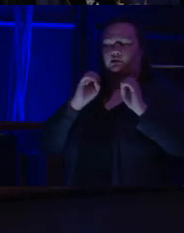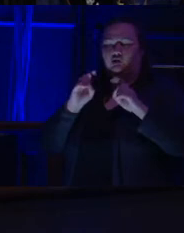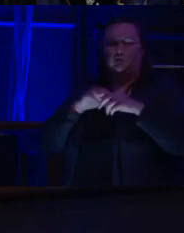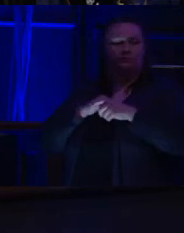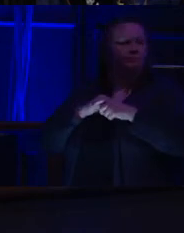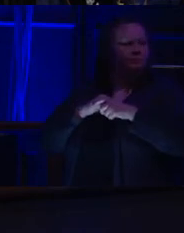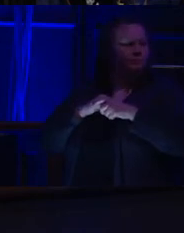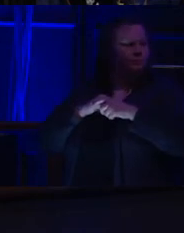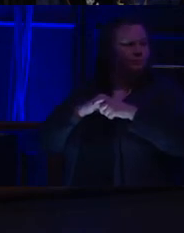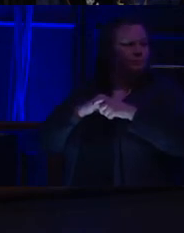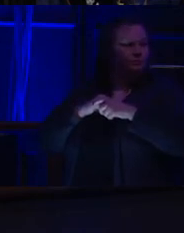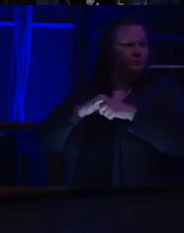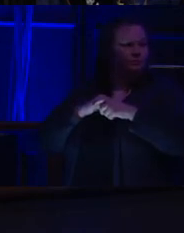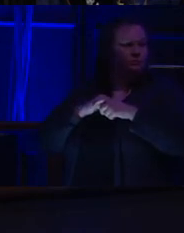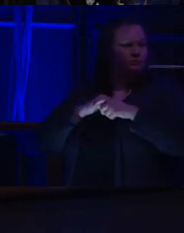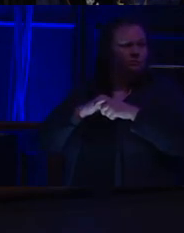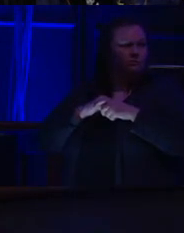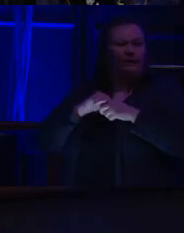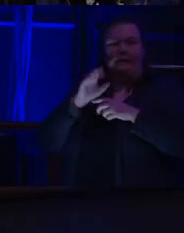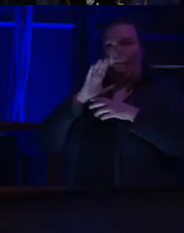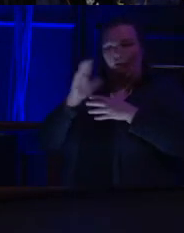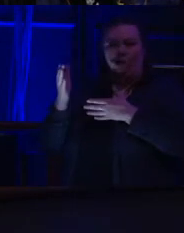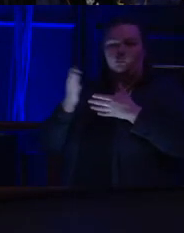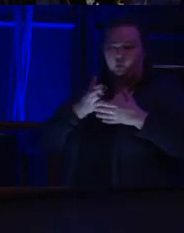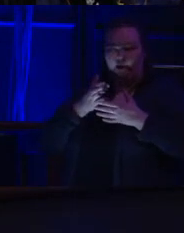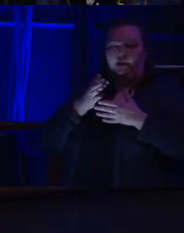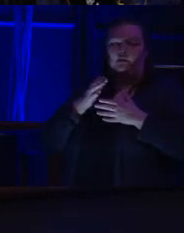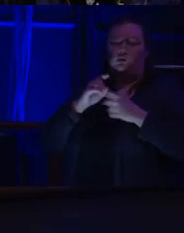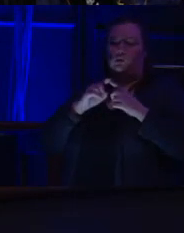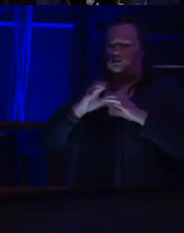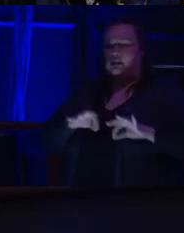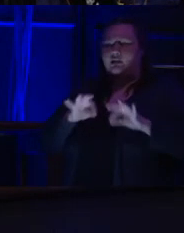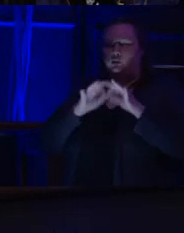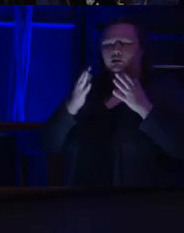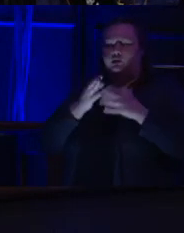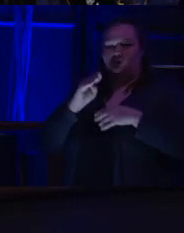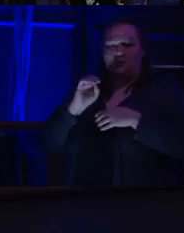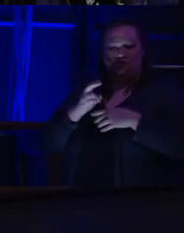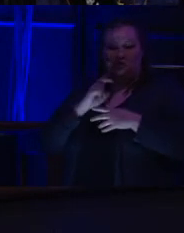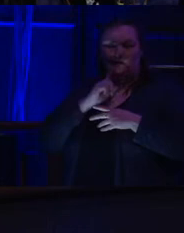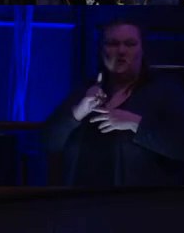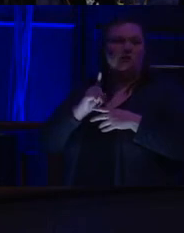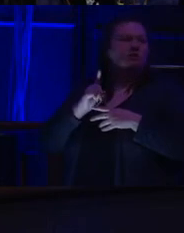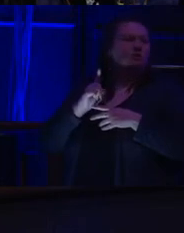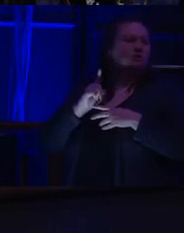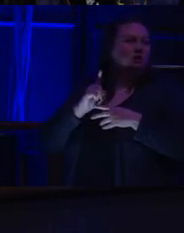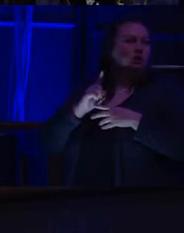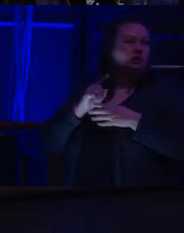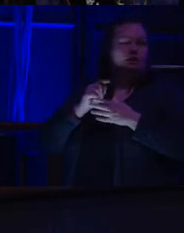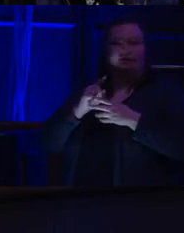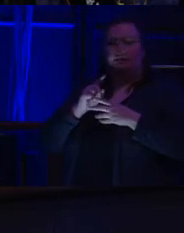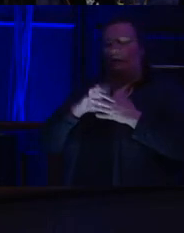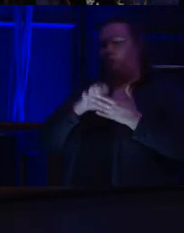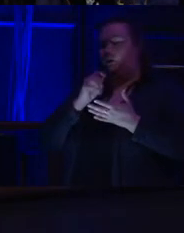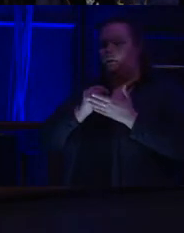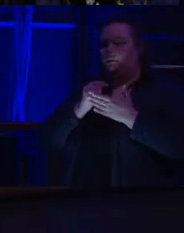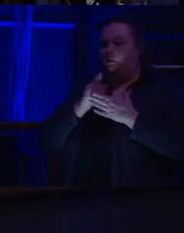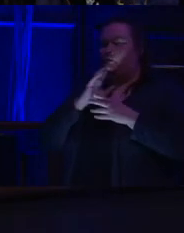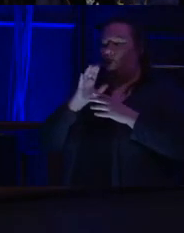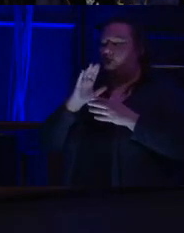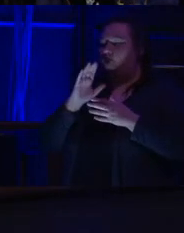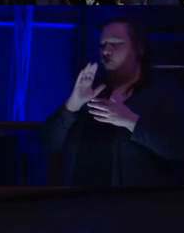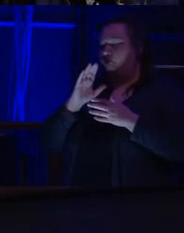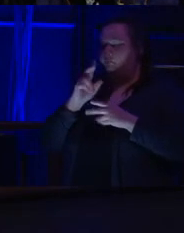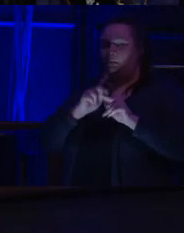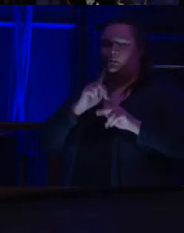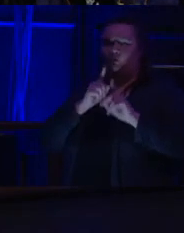anti-racism. Center will bring these values to University of Michigan, ensuring the campus is a place where people from all backgrounds can